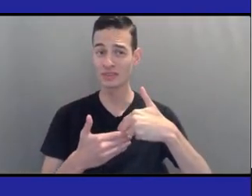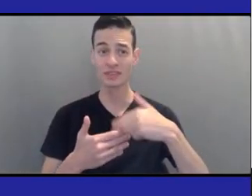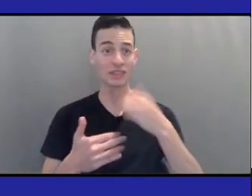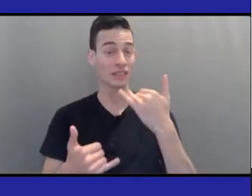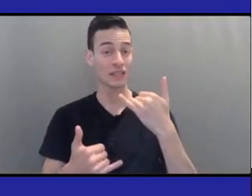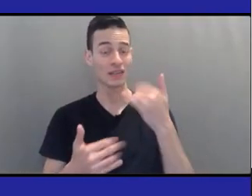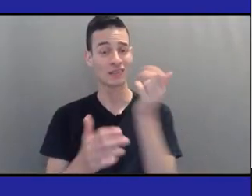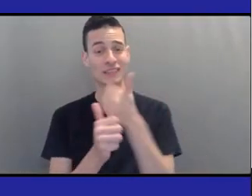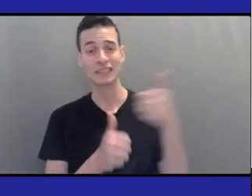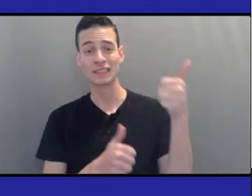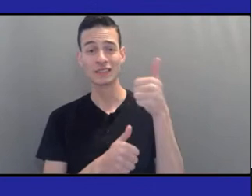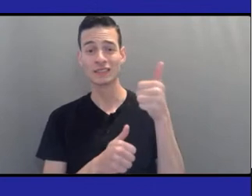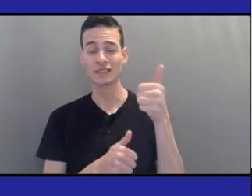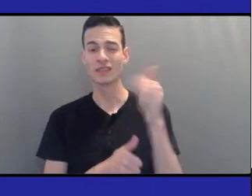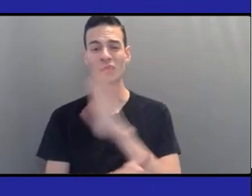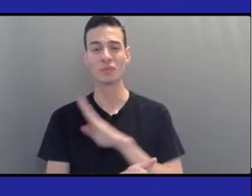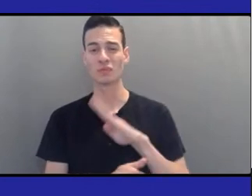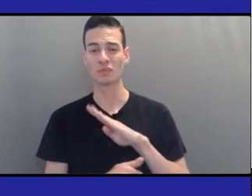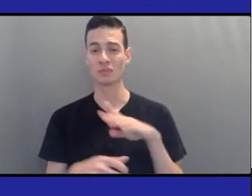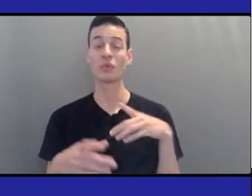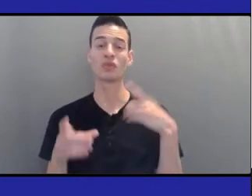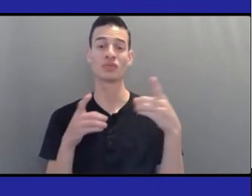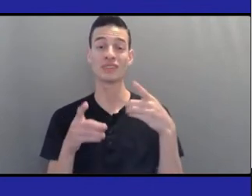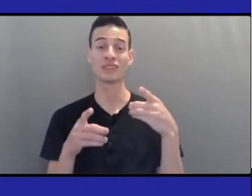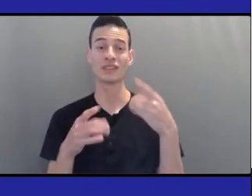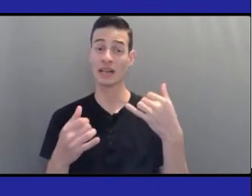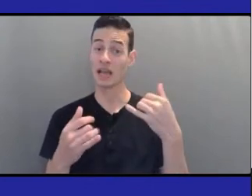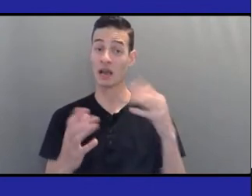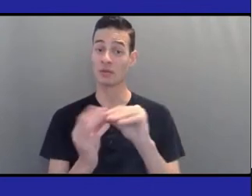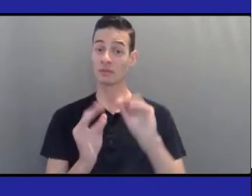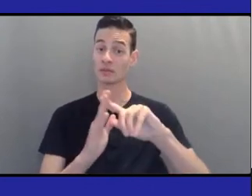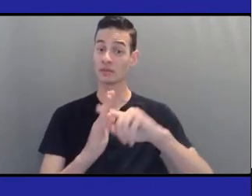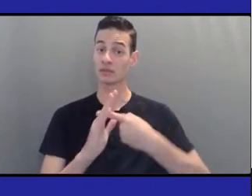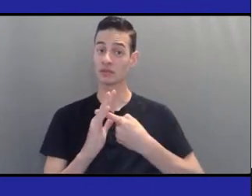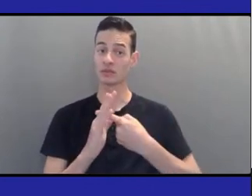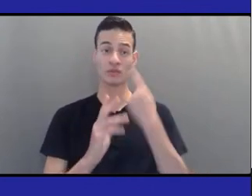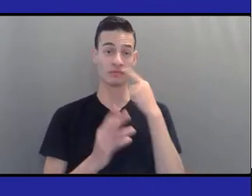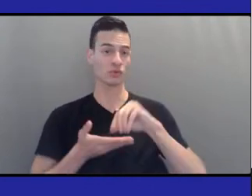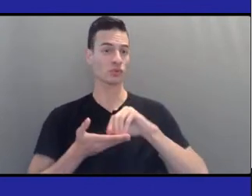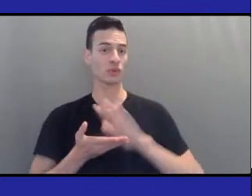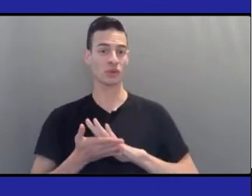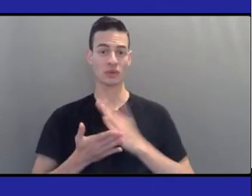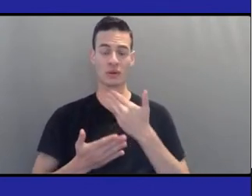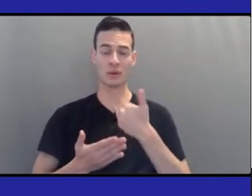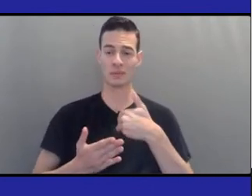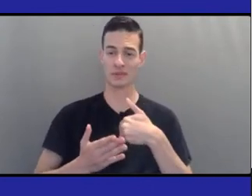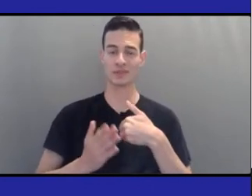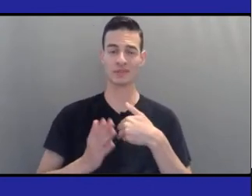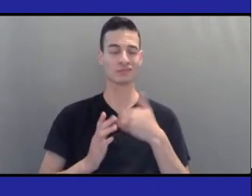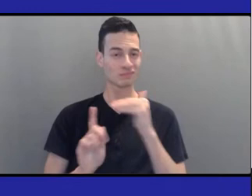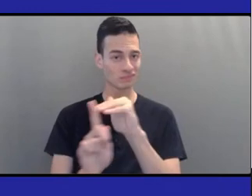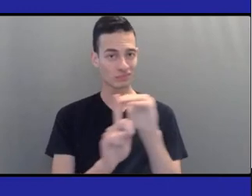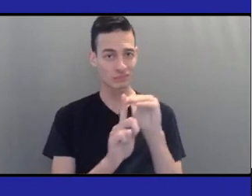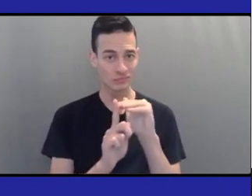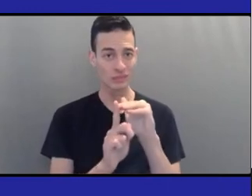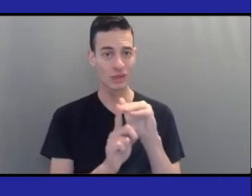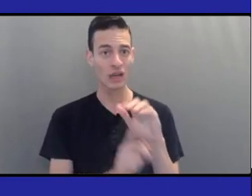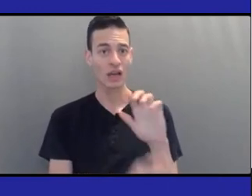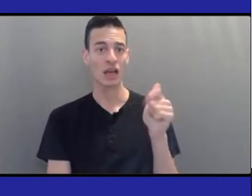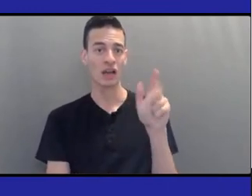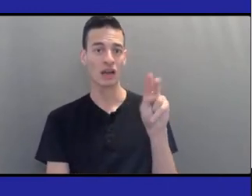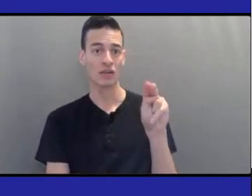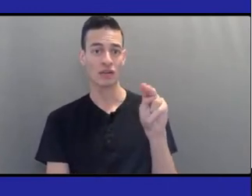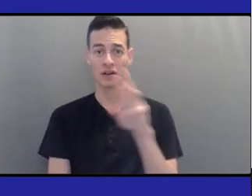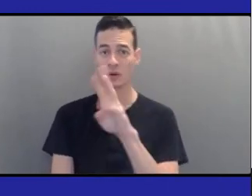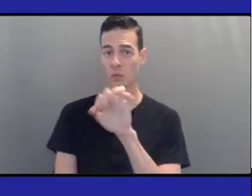Today's meeting is officially called to order. So for the record, please note Erin Kelly is representing Deputy Mayor Ann Williams Isom, and Karen